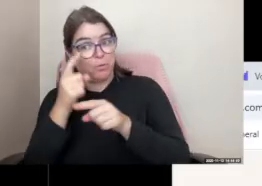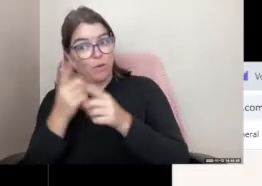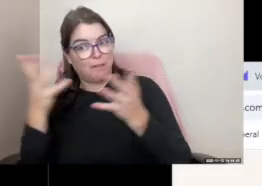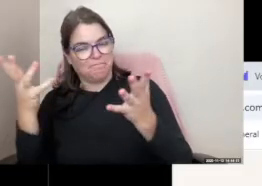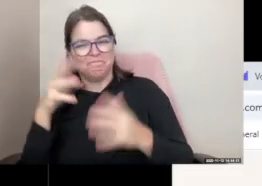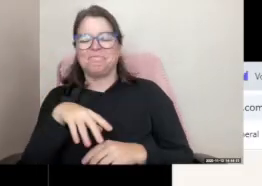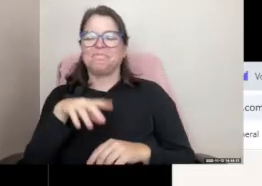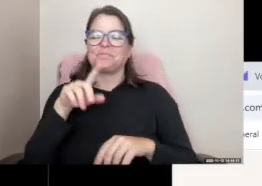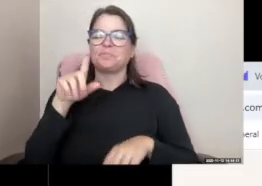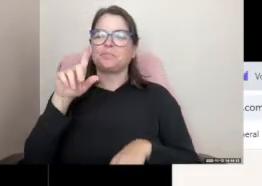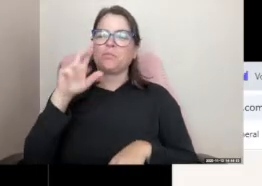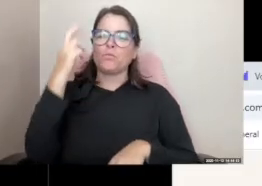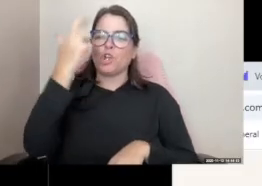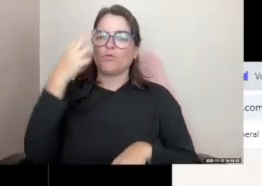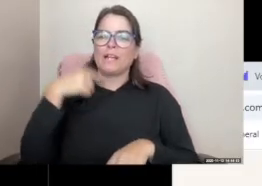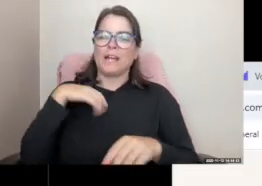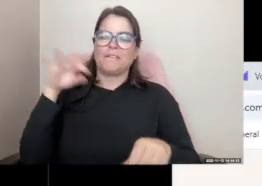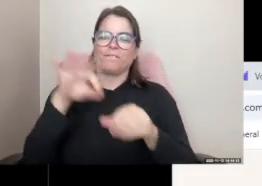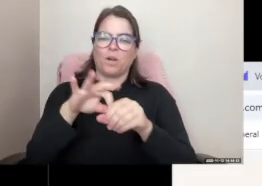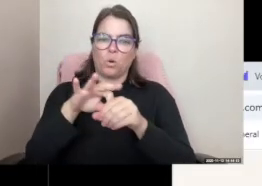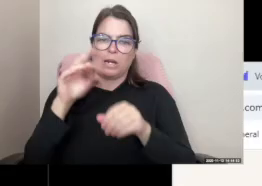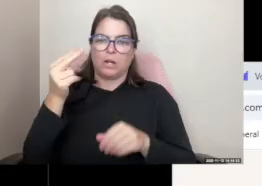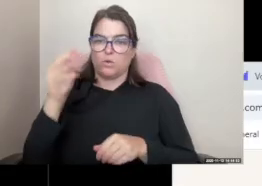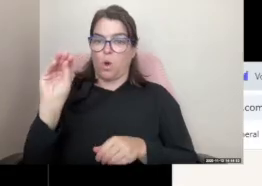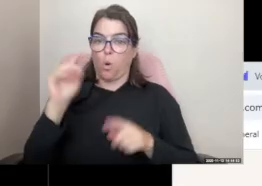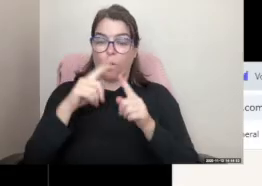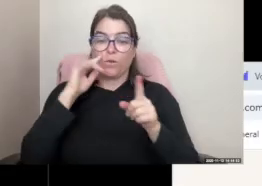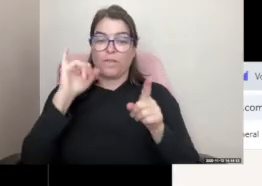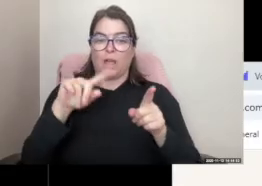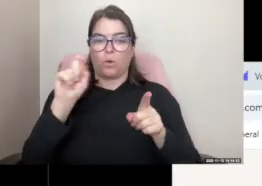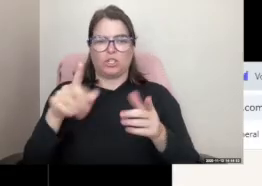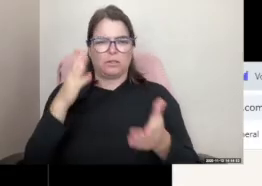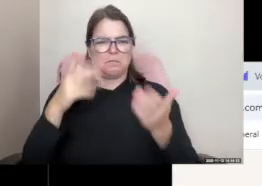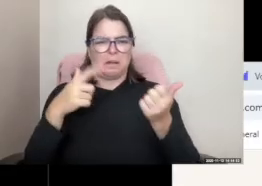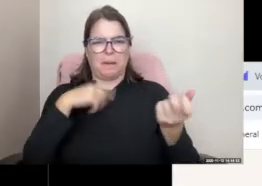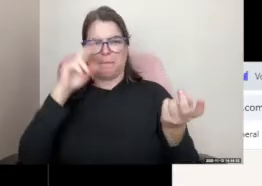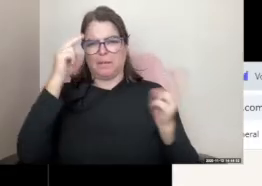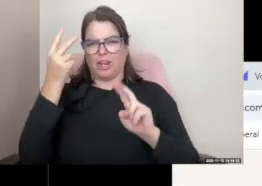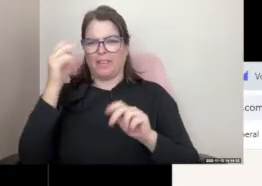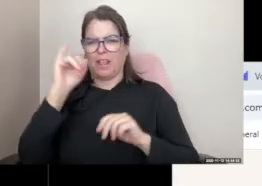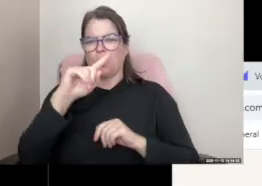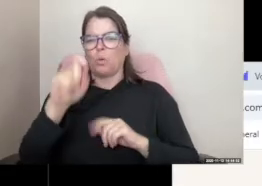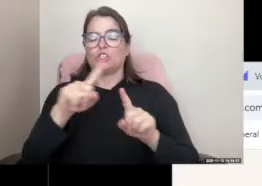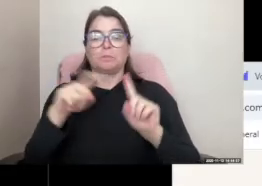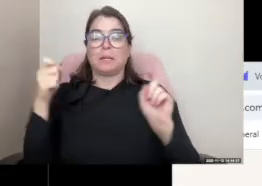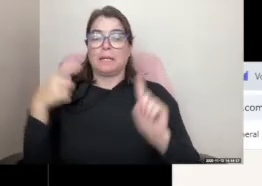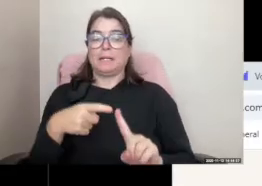2009 in the medium duty space. And I want to thank Peter. I think that was our bus